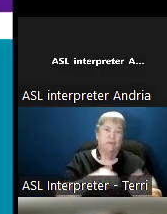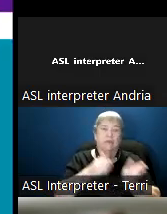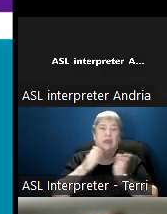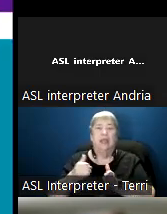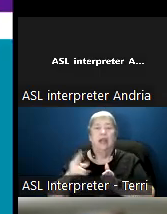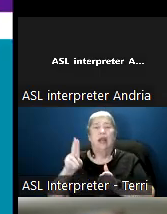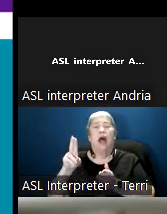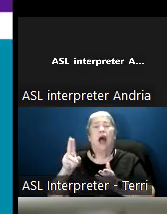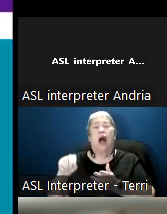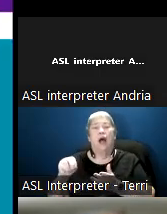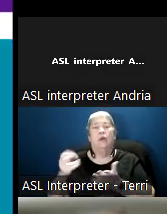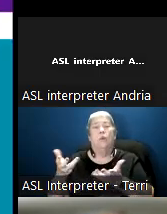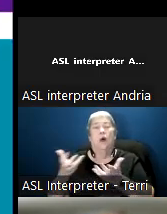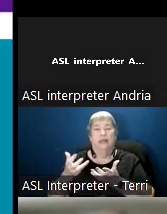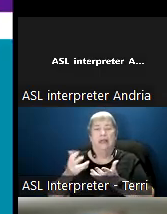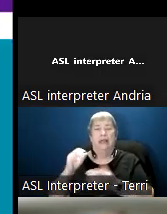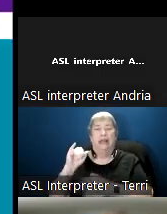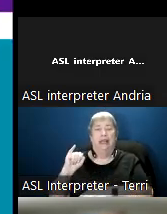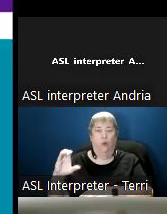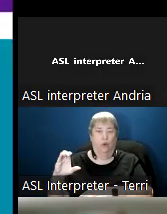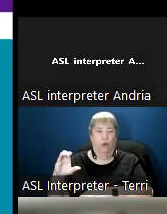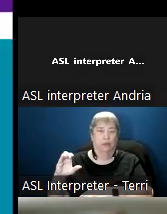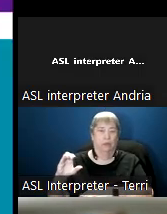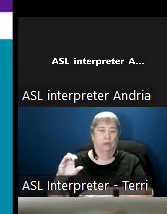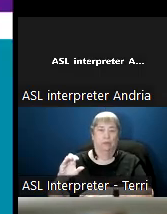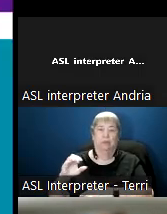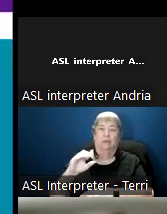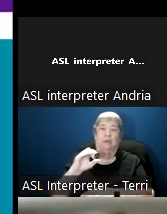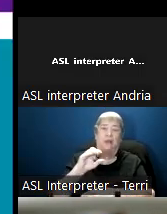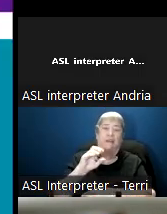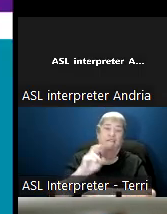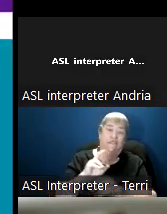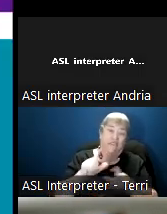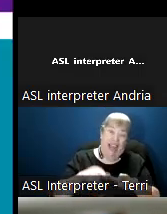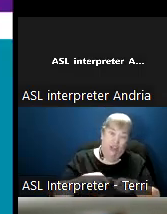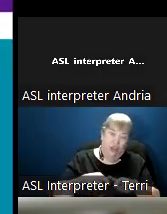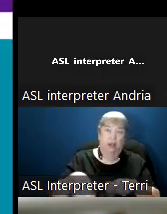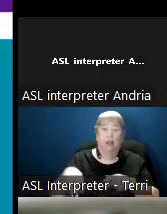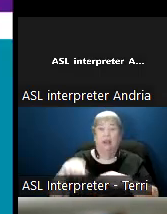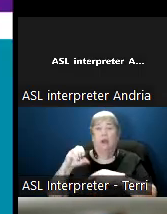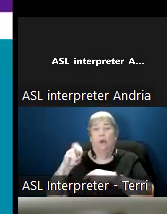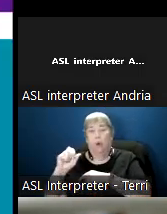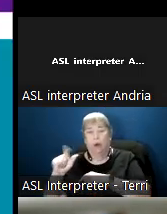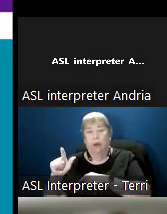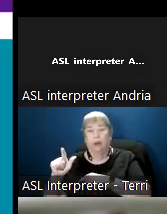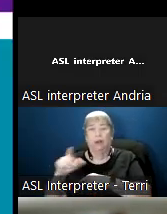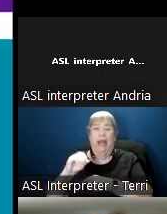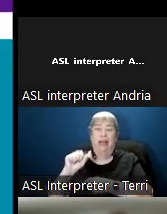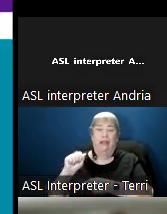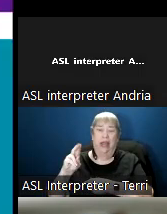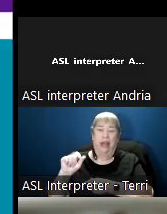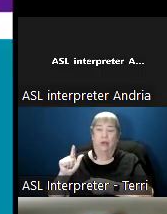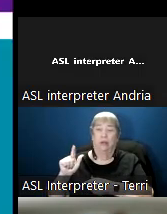intercourse. And that includes both with a body part or with an object.